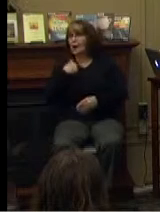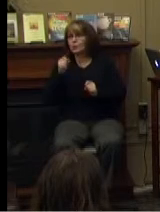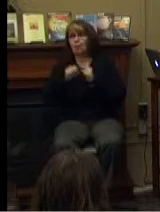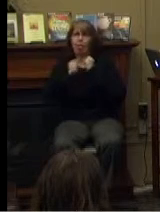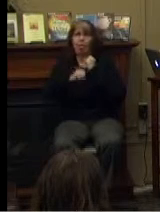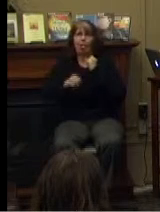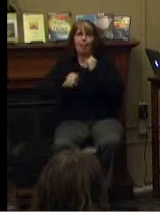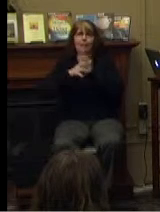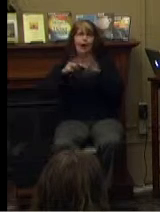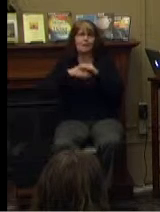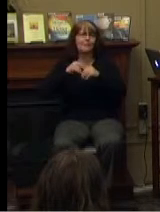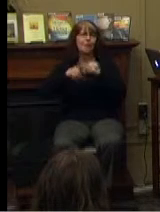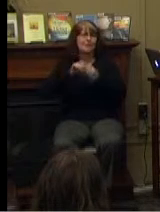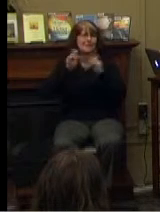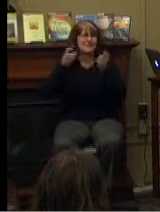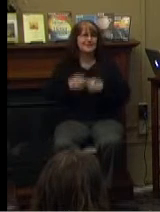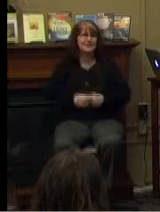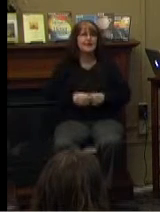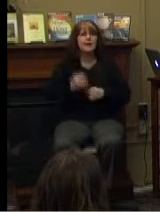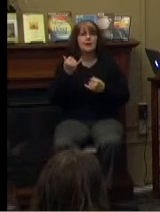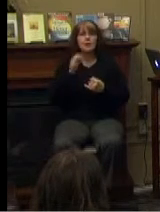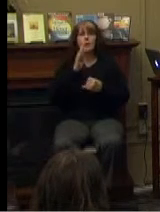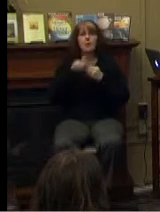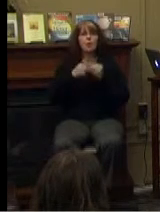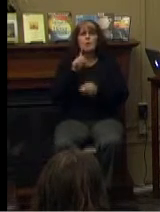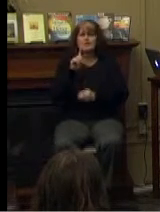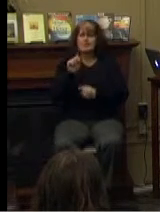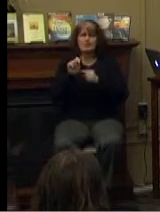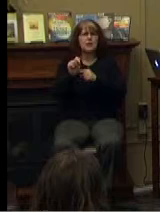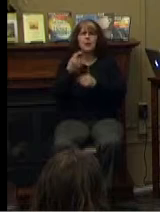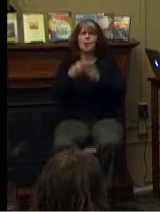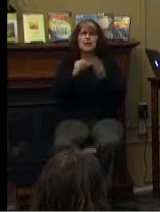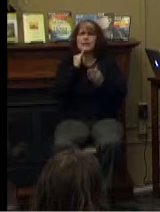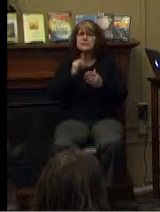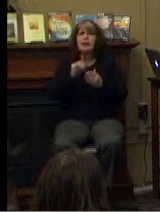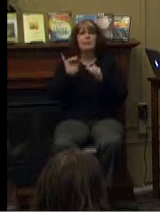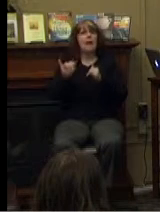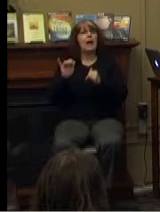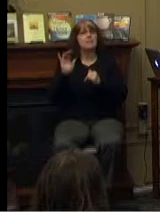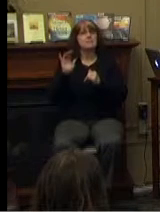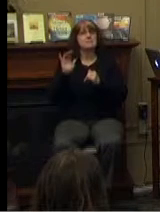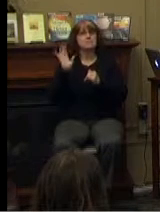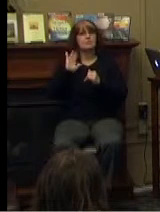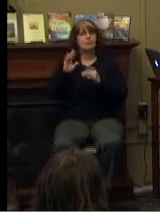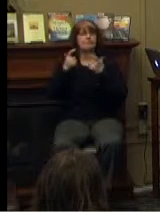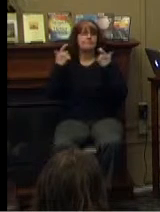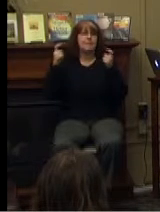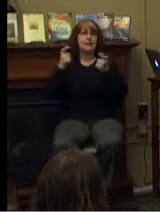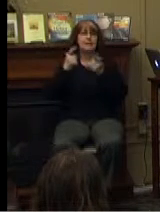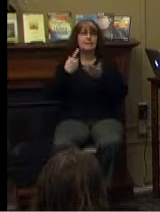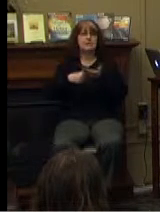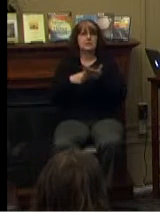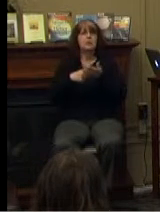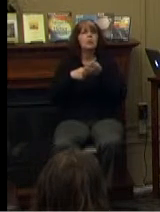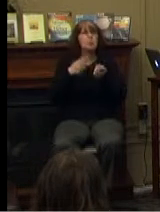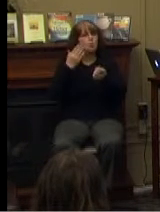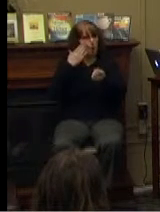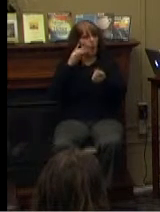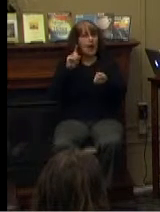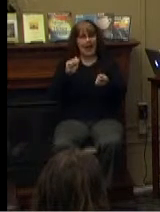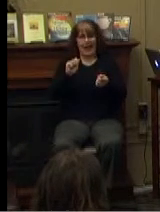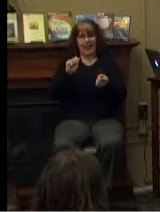subject. So let's talk a little bit about what disability is, because that was a big discussion. So you guys know what the ADA is, which is the law